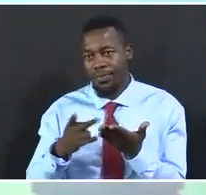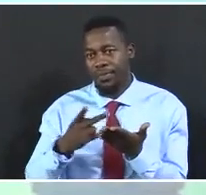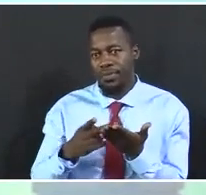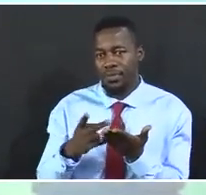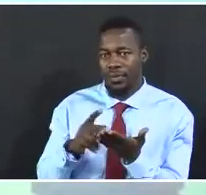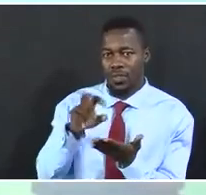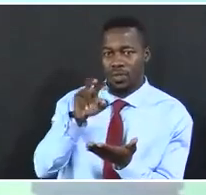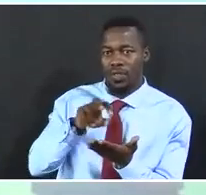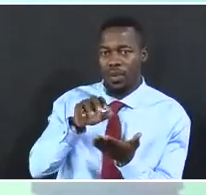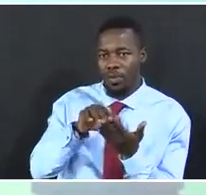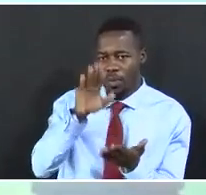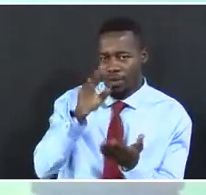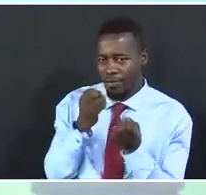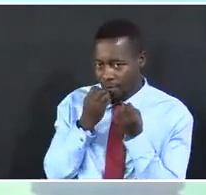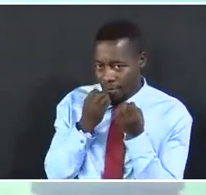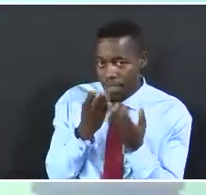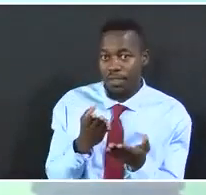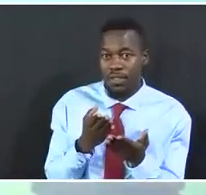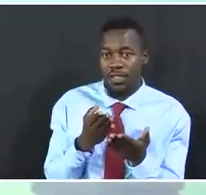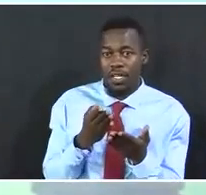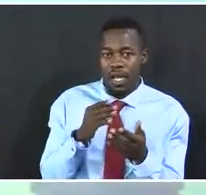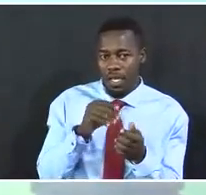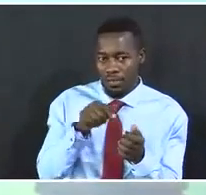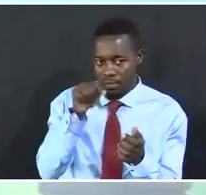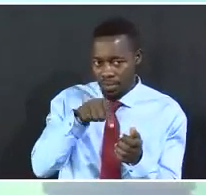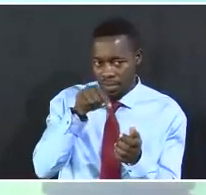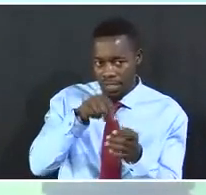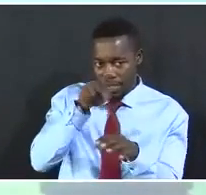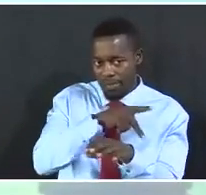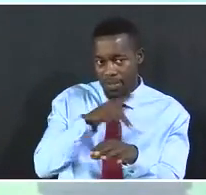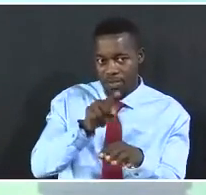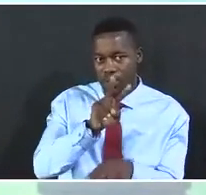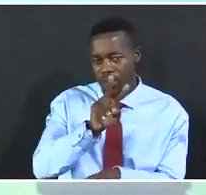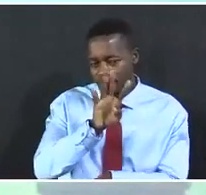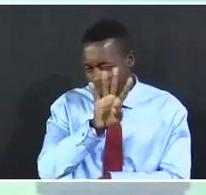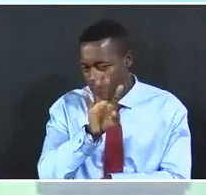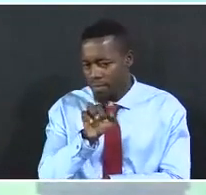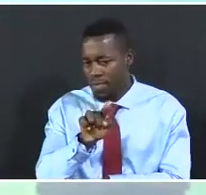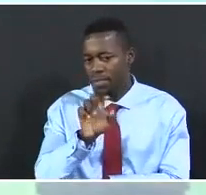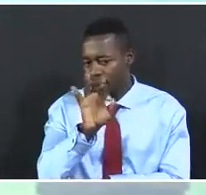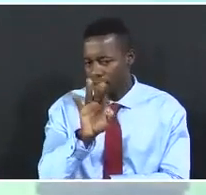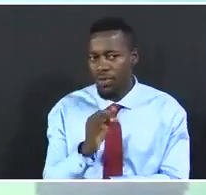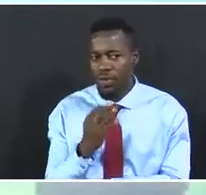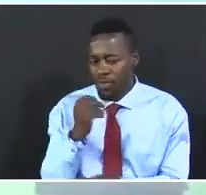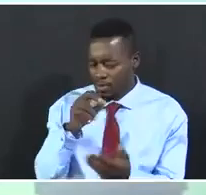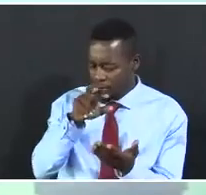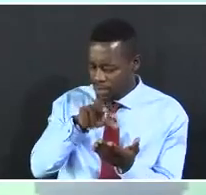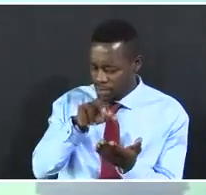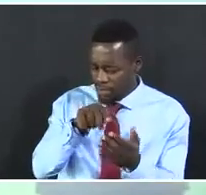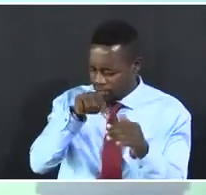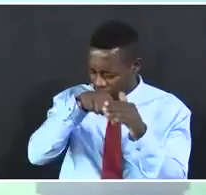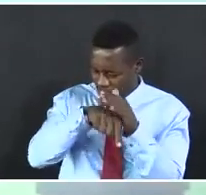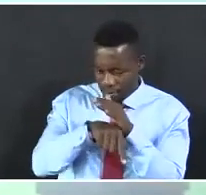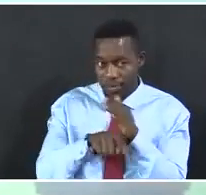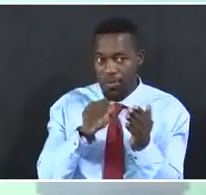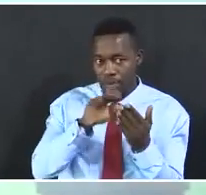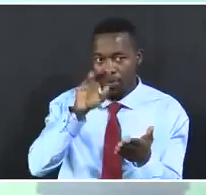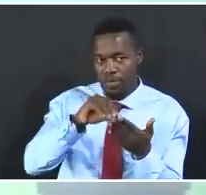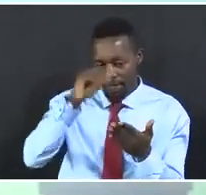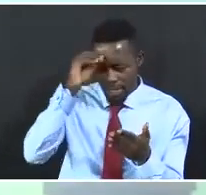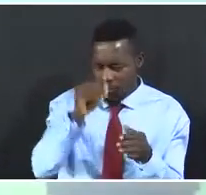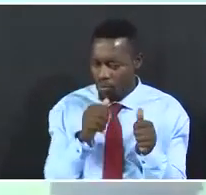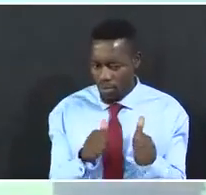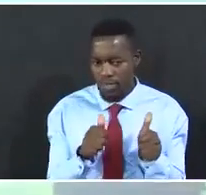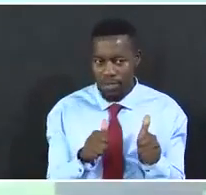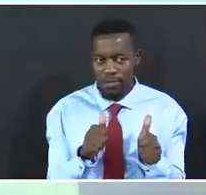in more detail, Psalms 24, verse 3. Psalms 24, verse 3. And even as I go there,